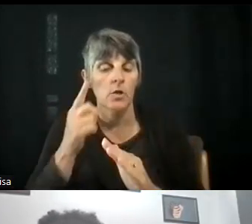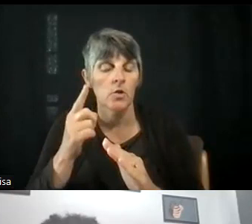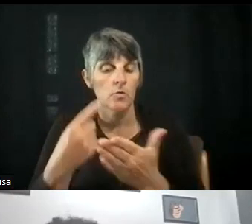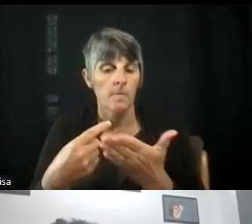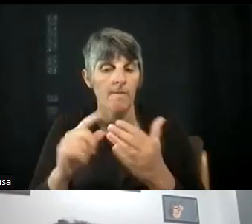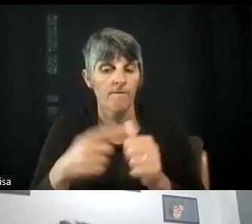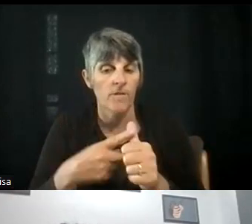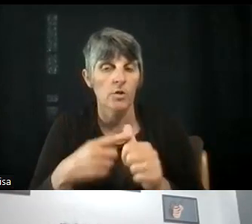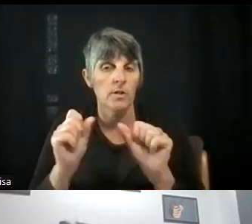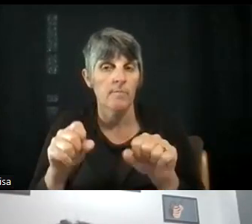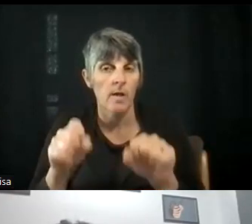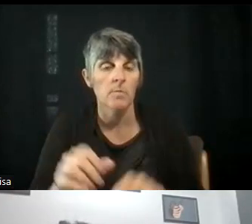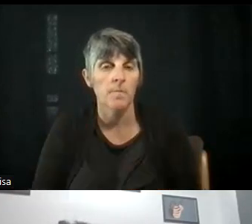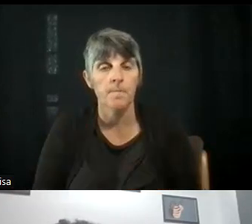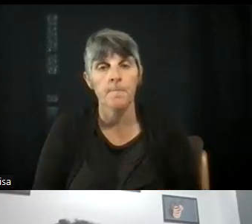if possible.